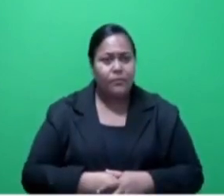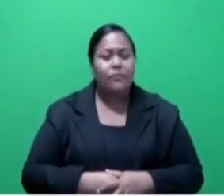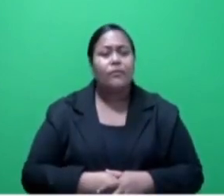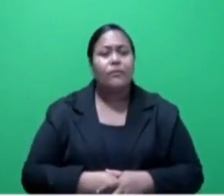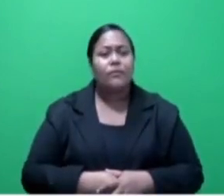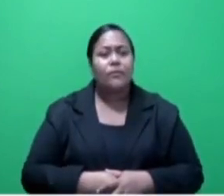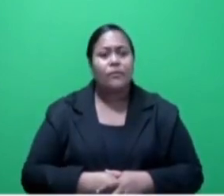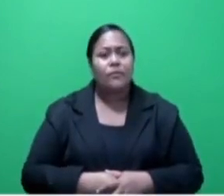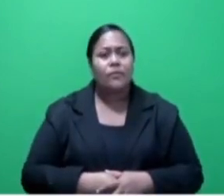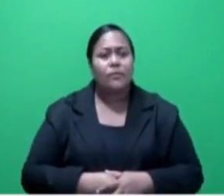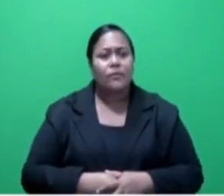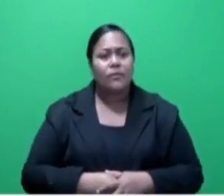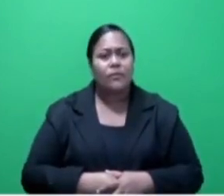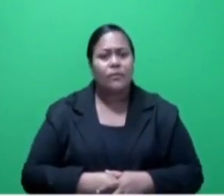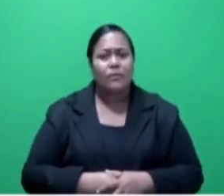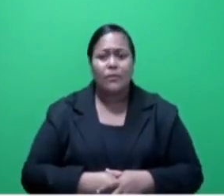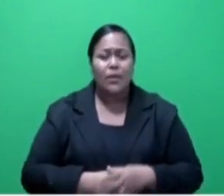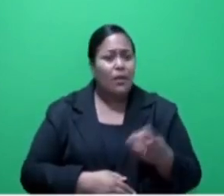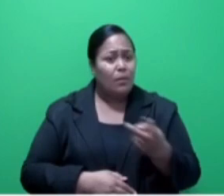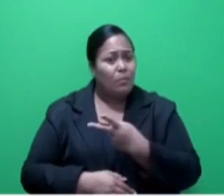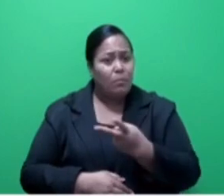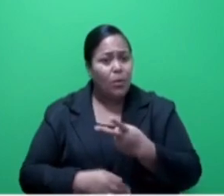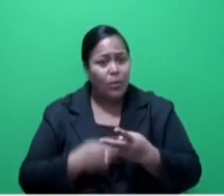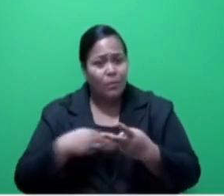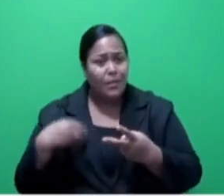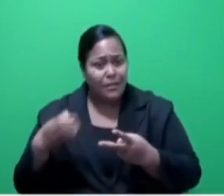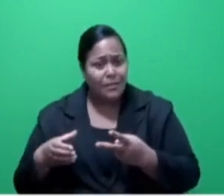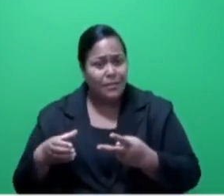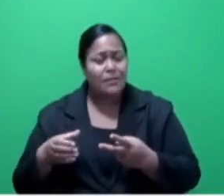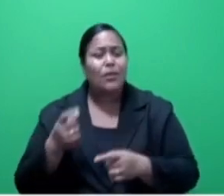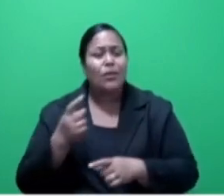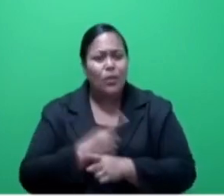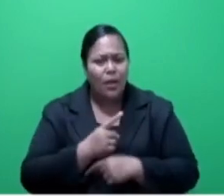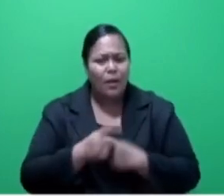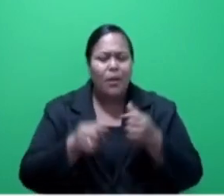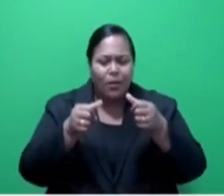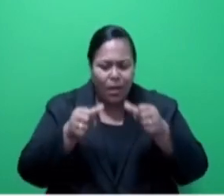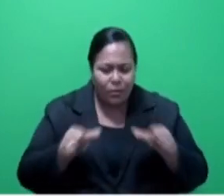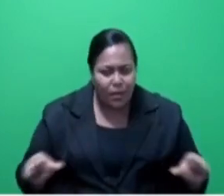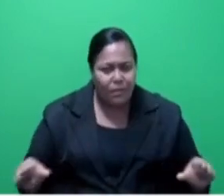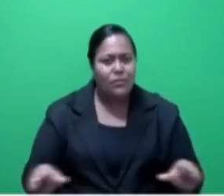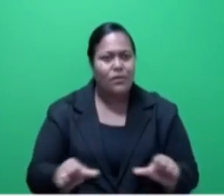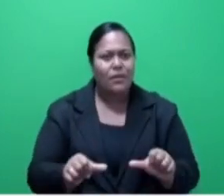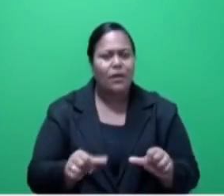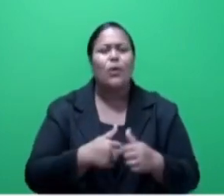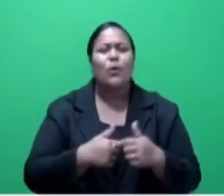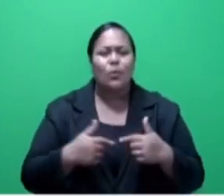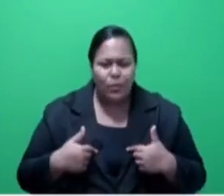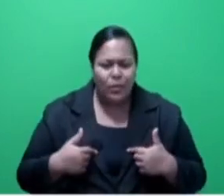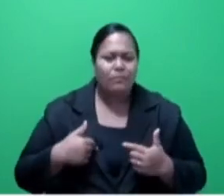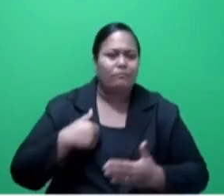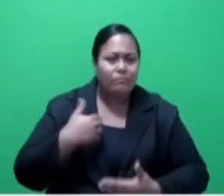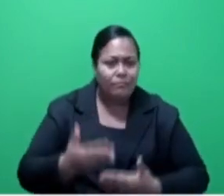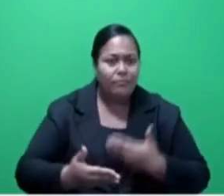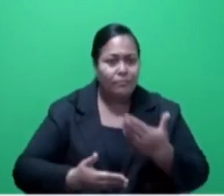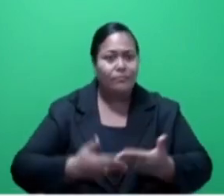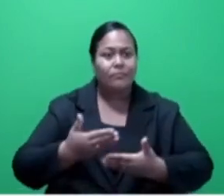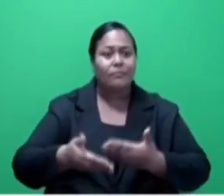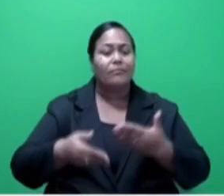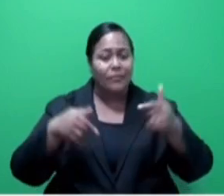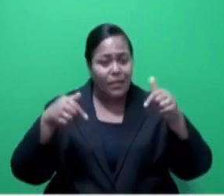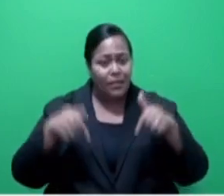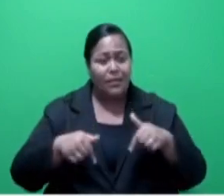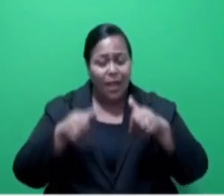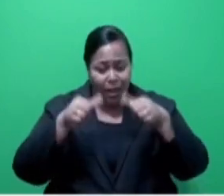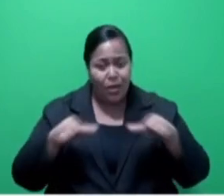the agriculture sector itself. We've been saying in this, in this space, the agriculture lease is